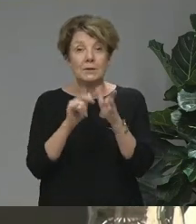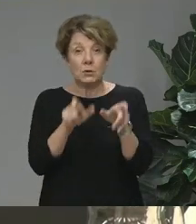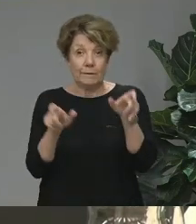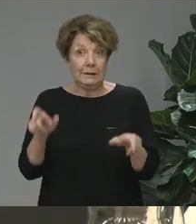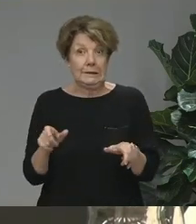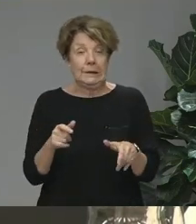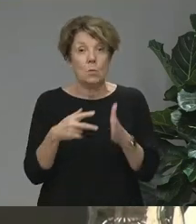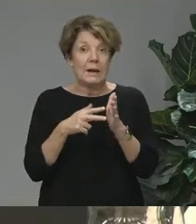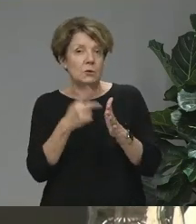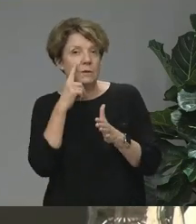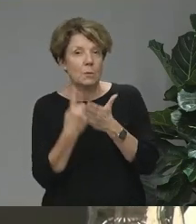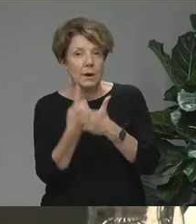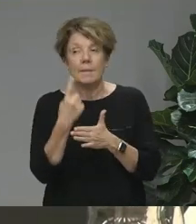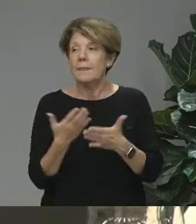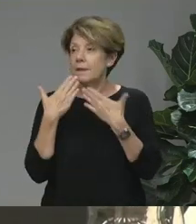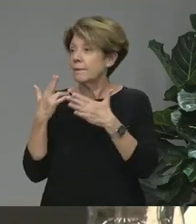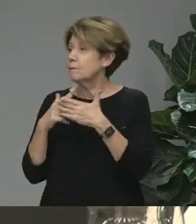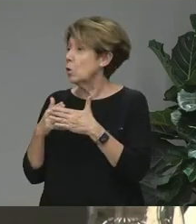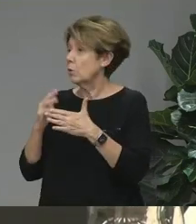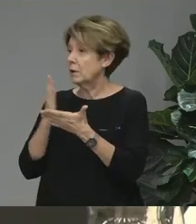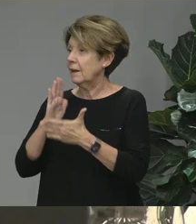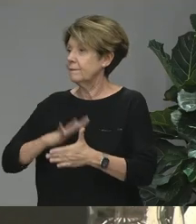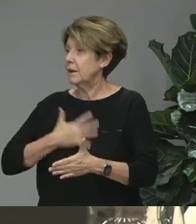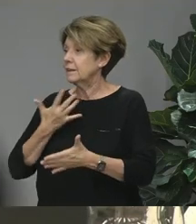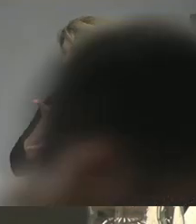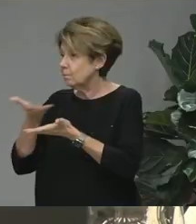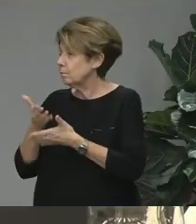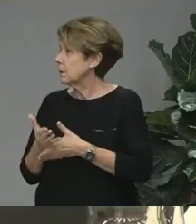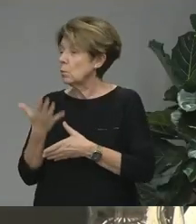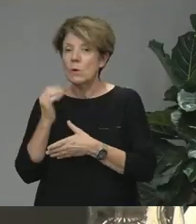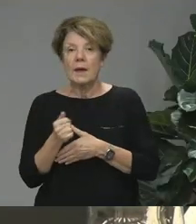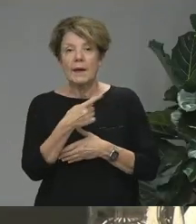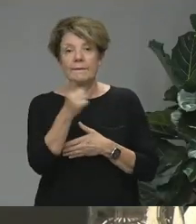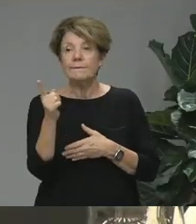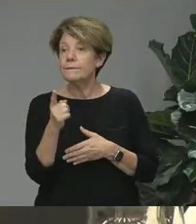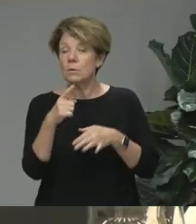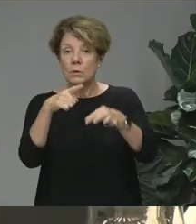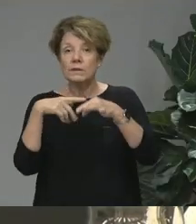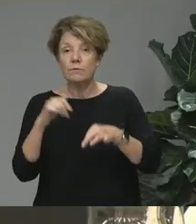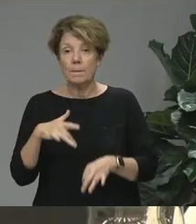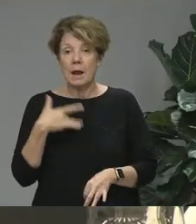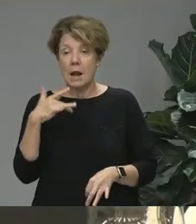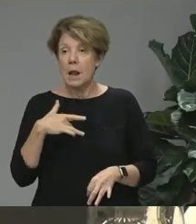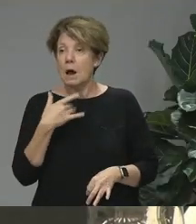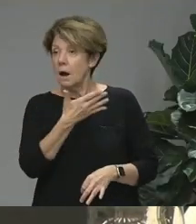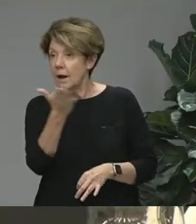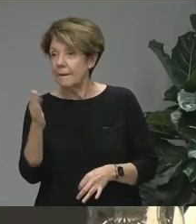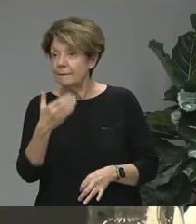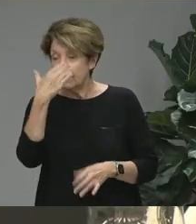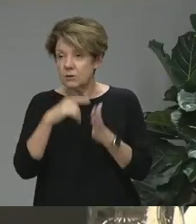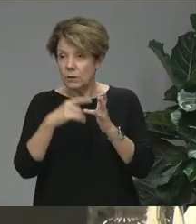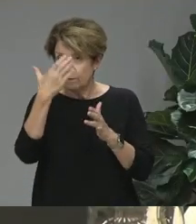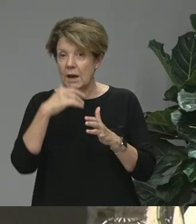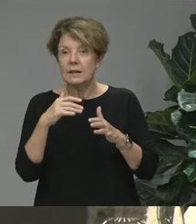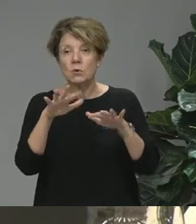everybody, for that fascinating discussion. We'll go to a few questions from our live audience. If you have a question, please put your hand up. This is